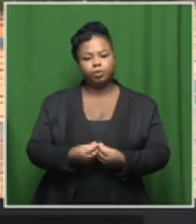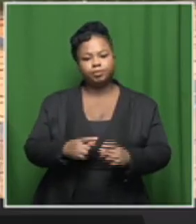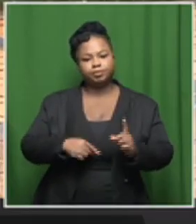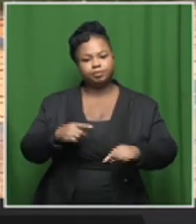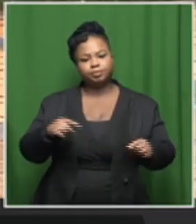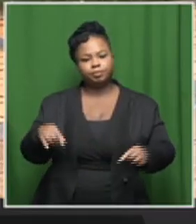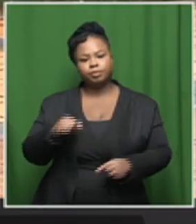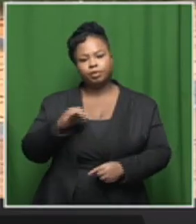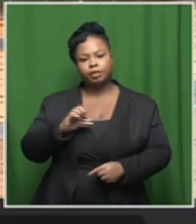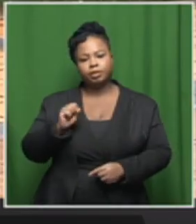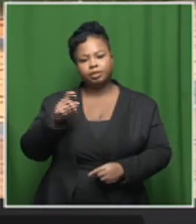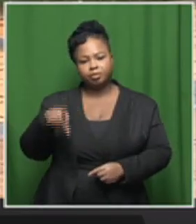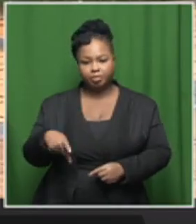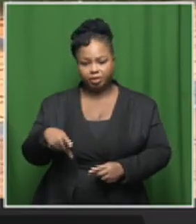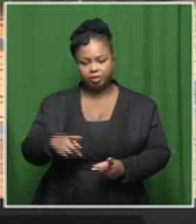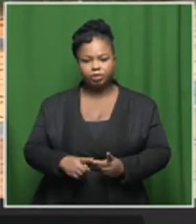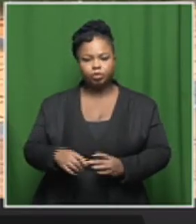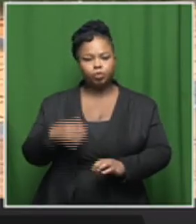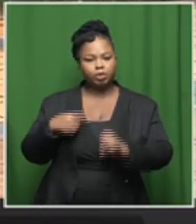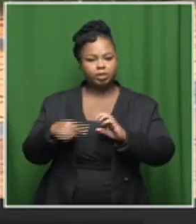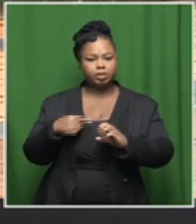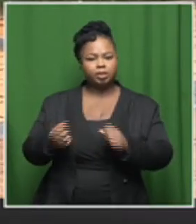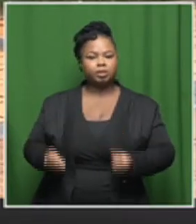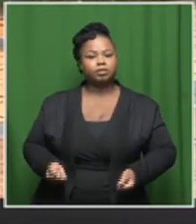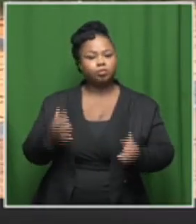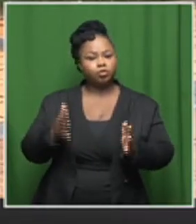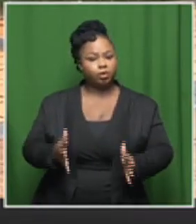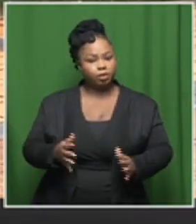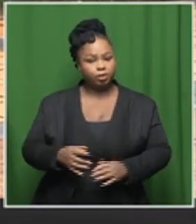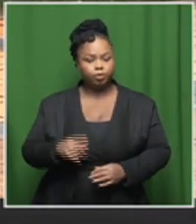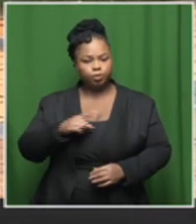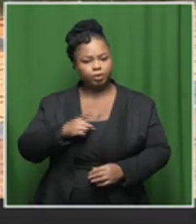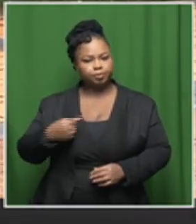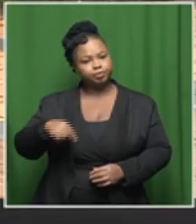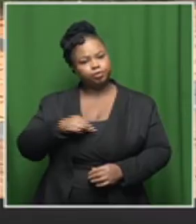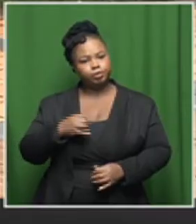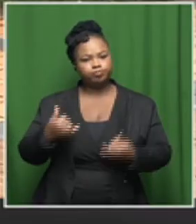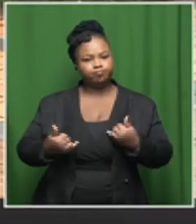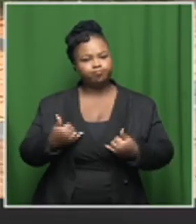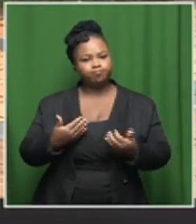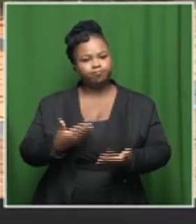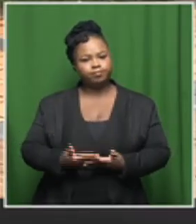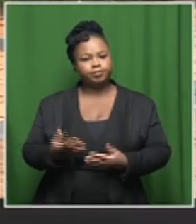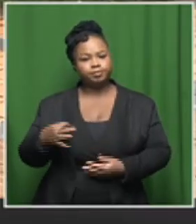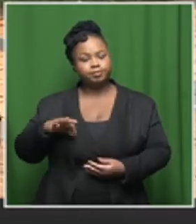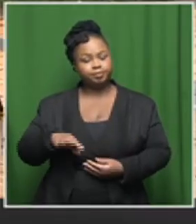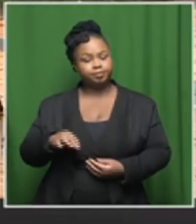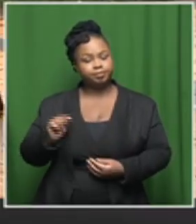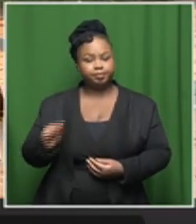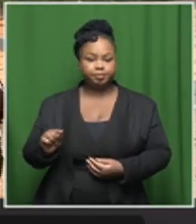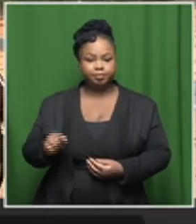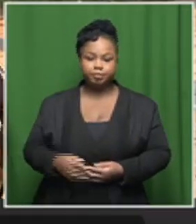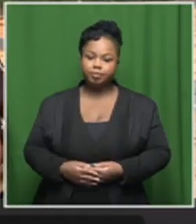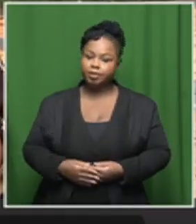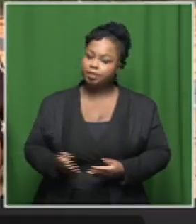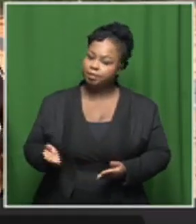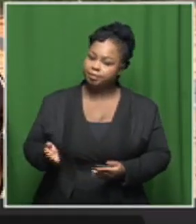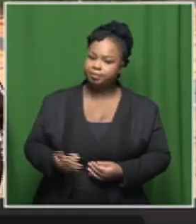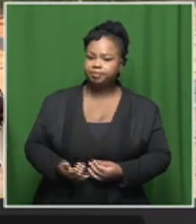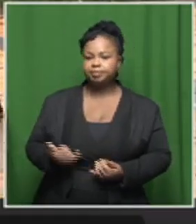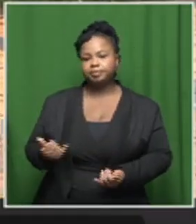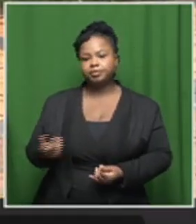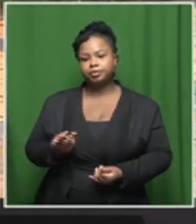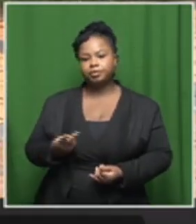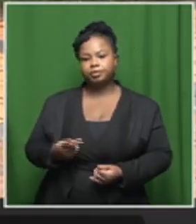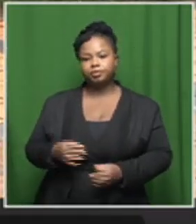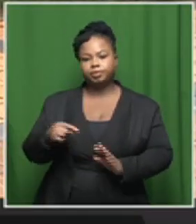different ISPs, internet service providers, in order for us to enjoy the benefit of the internet. Well, without any further ado,